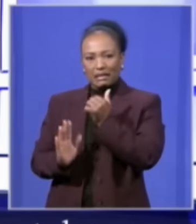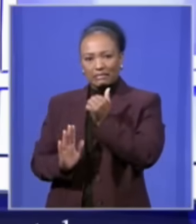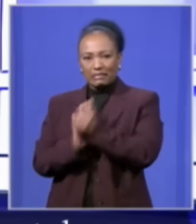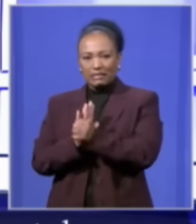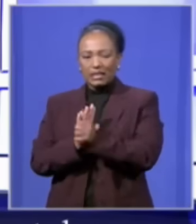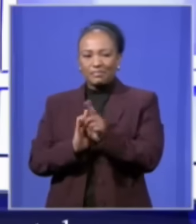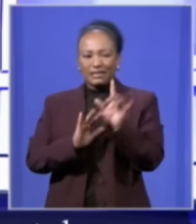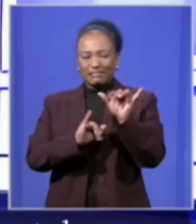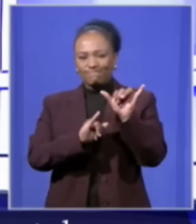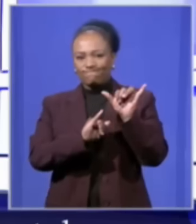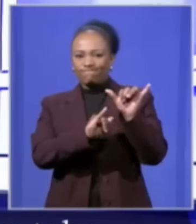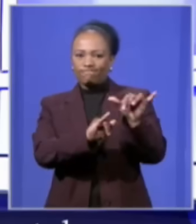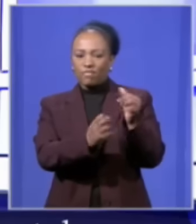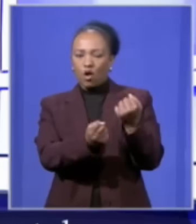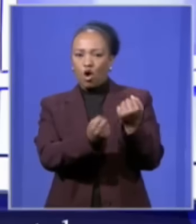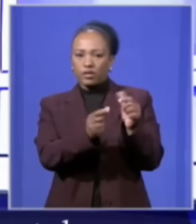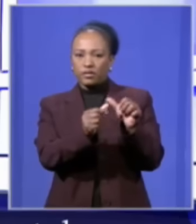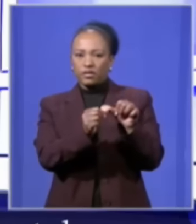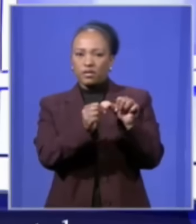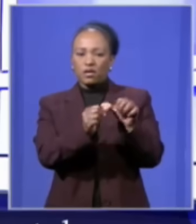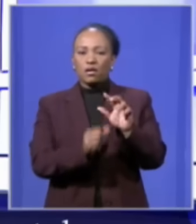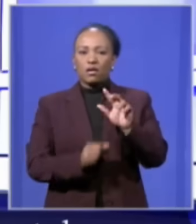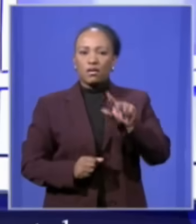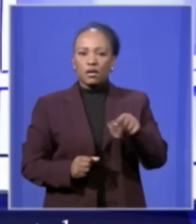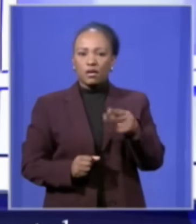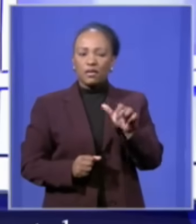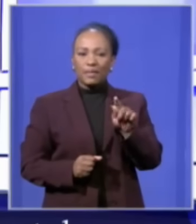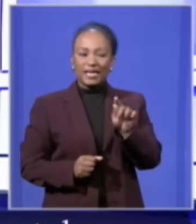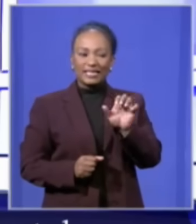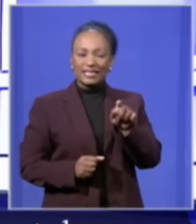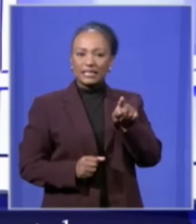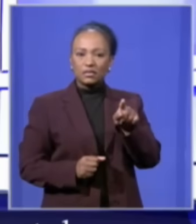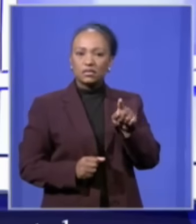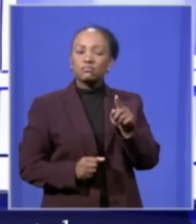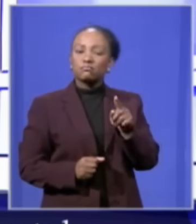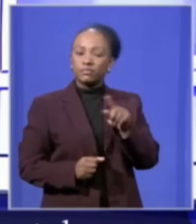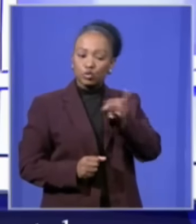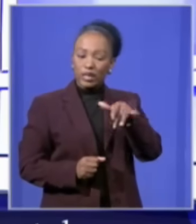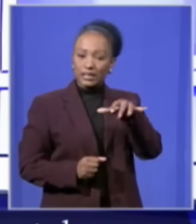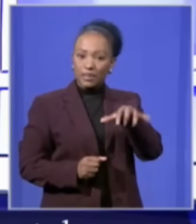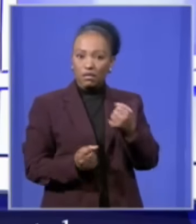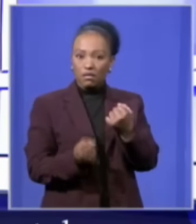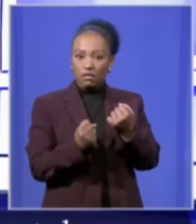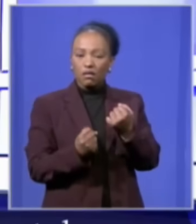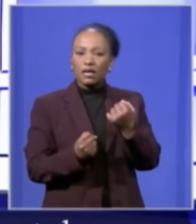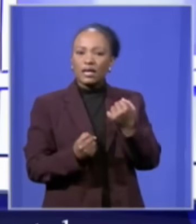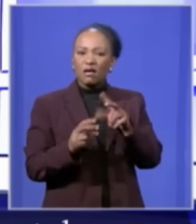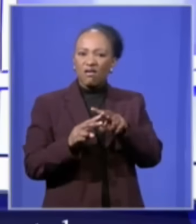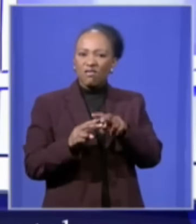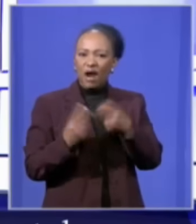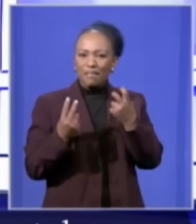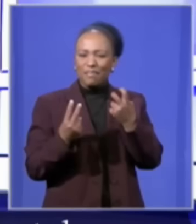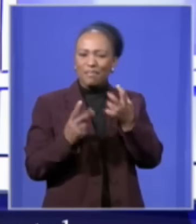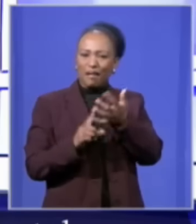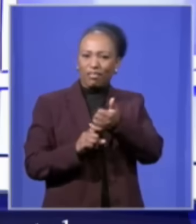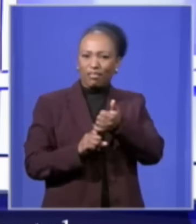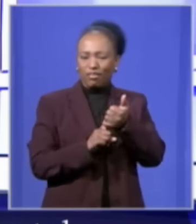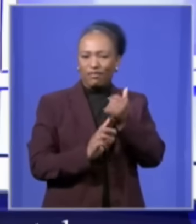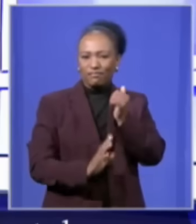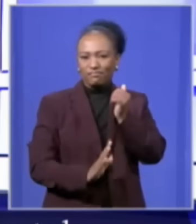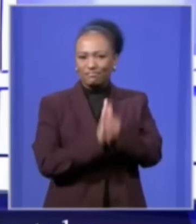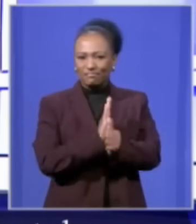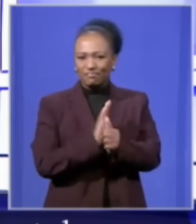Pete Simimao o bone molato kgorongkgolo ya tsheko ka Johannesburg. Monna yo o tšhabišitše go kata le go bolaya ngwana yo wa mengwage